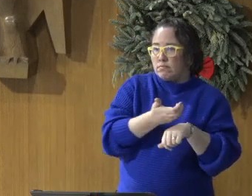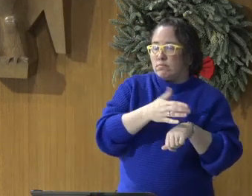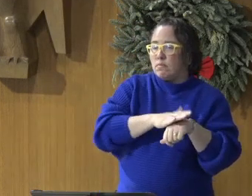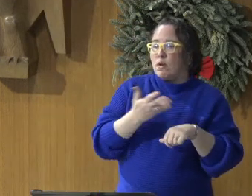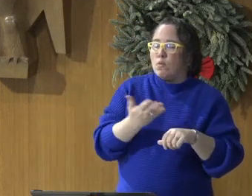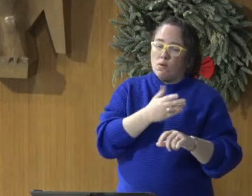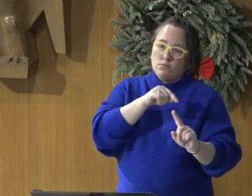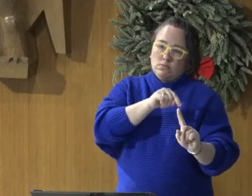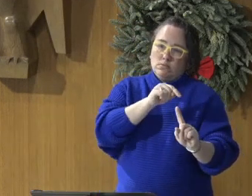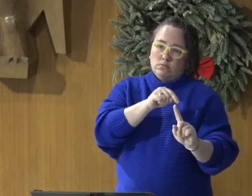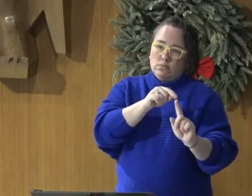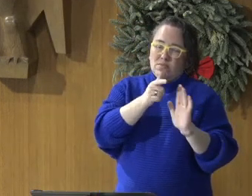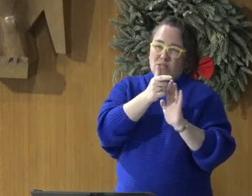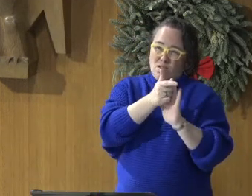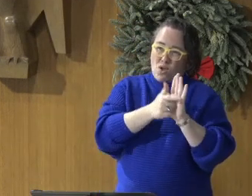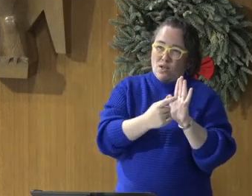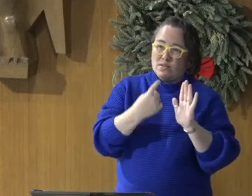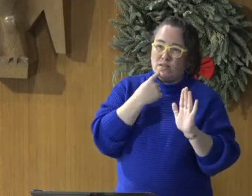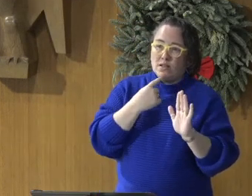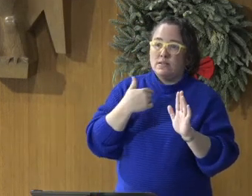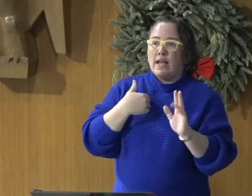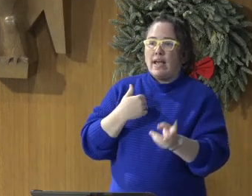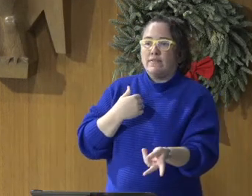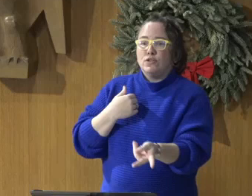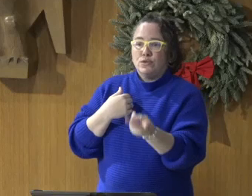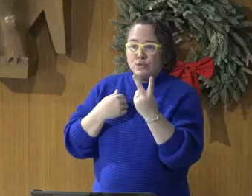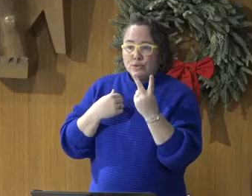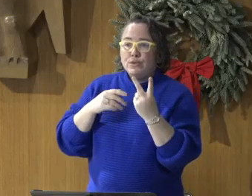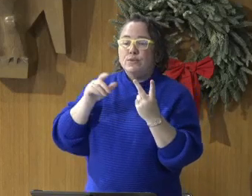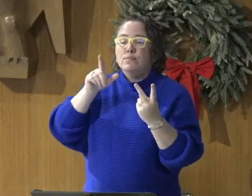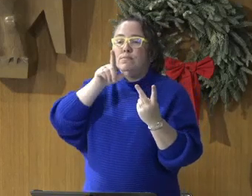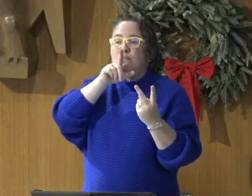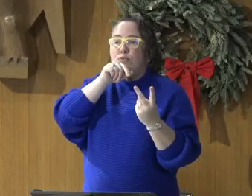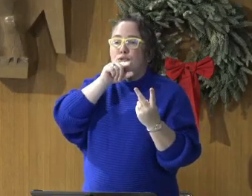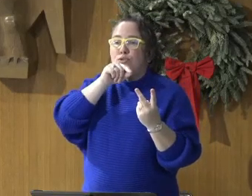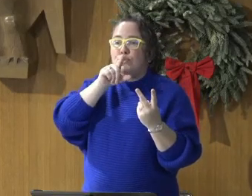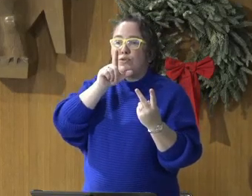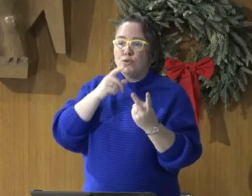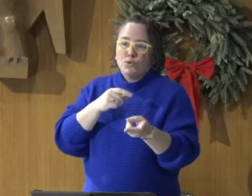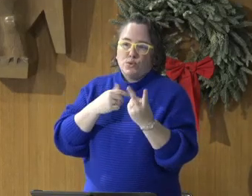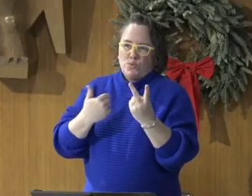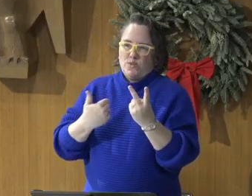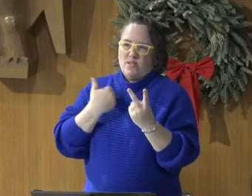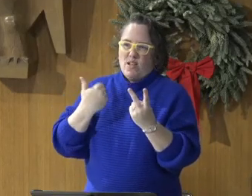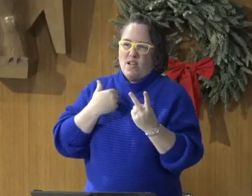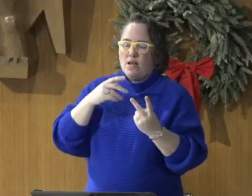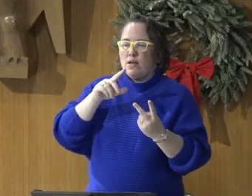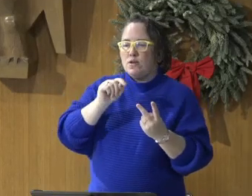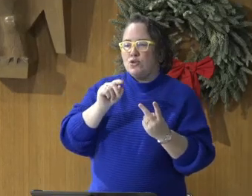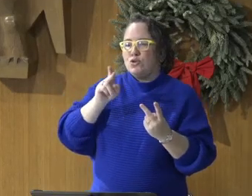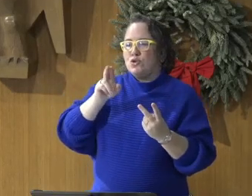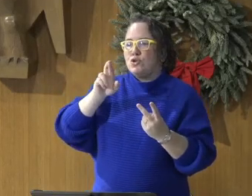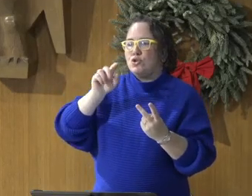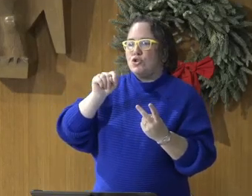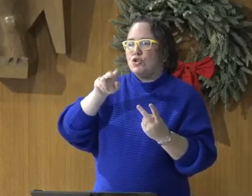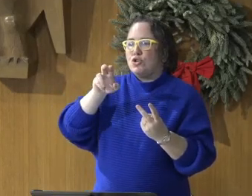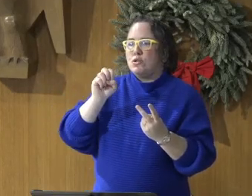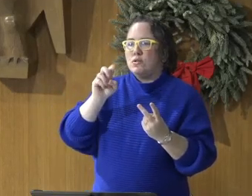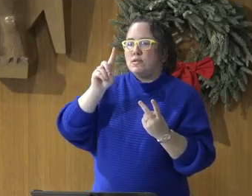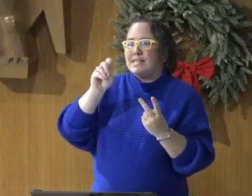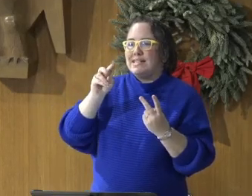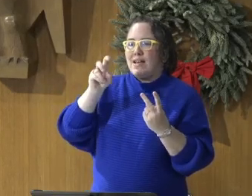law of the Lord, a pair of turtle doves or two young pigeons. Now,